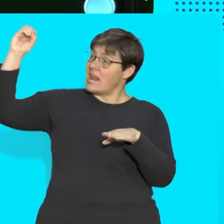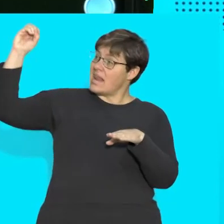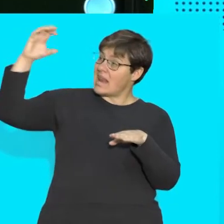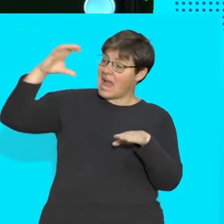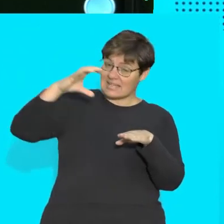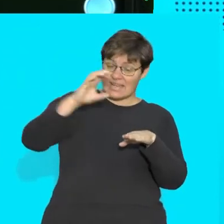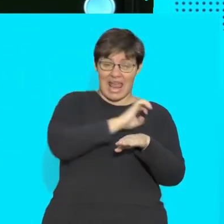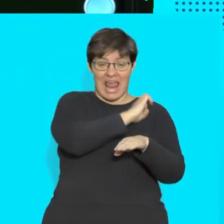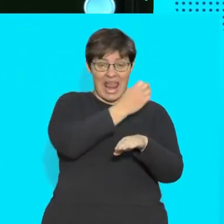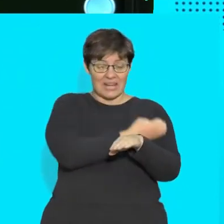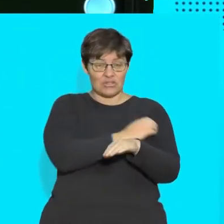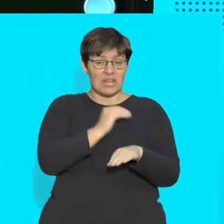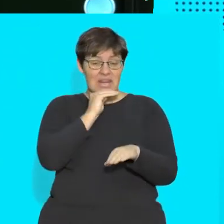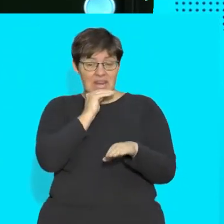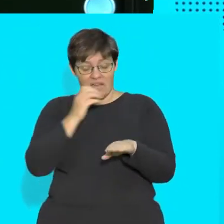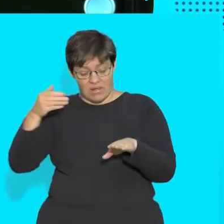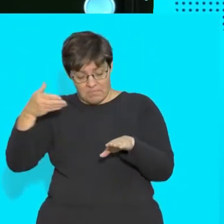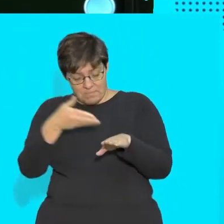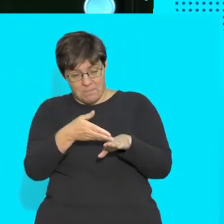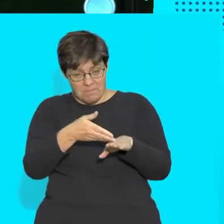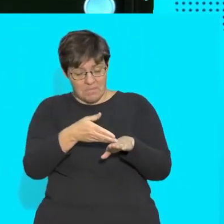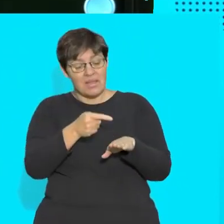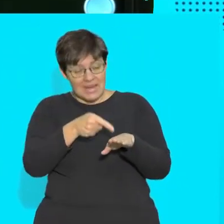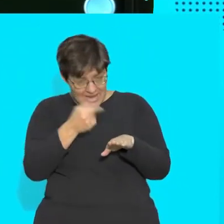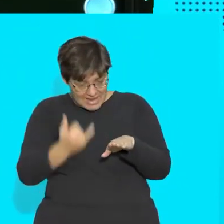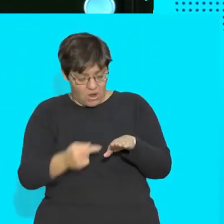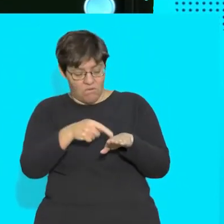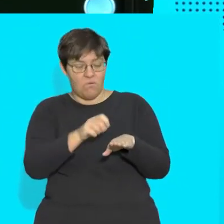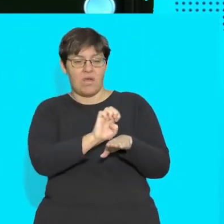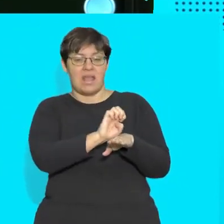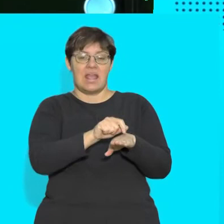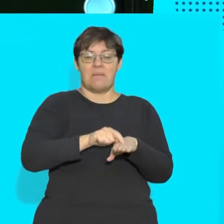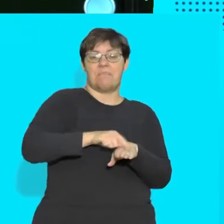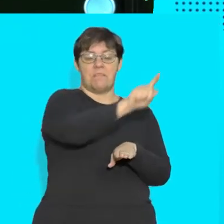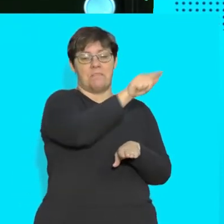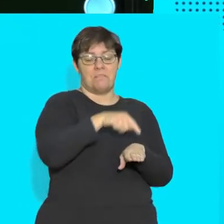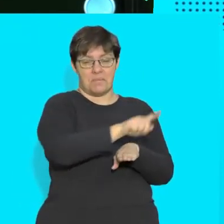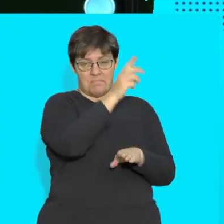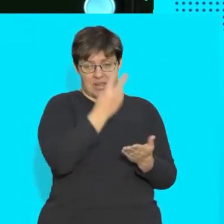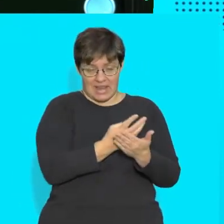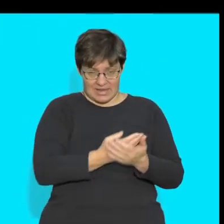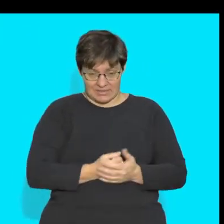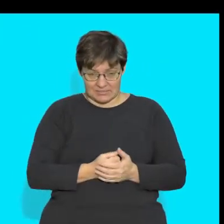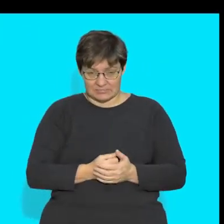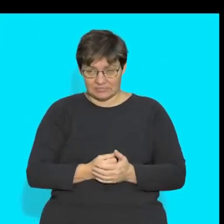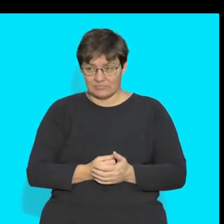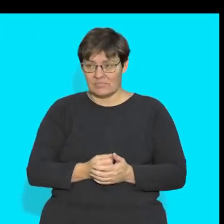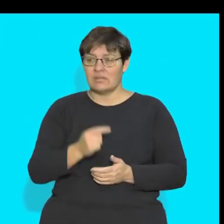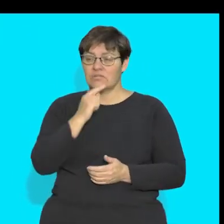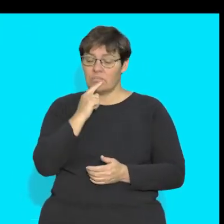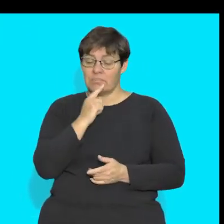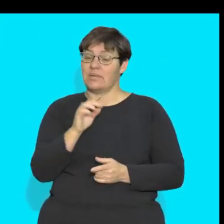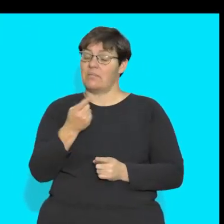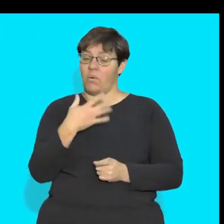when light of sufficient energy is incident on it. Okay, so what am I looking for?